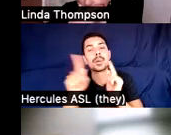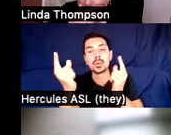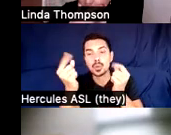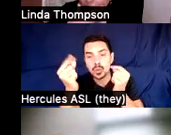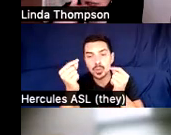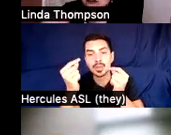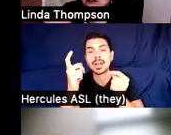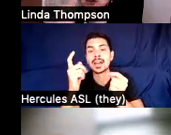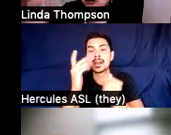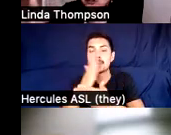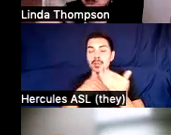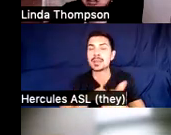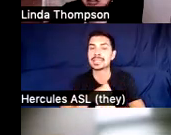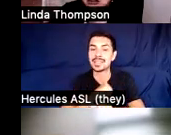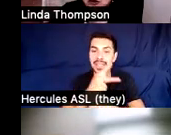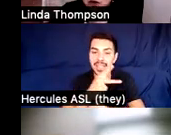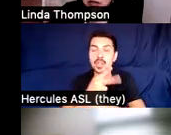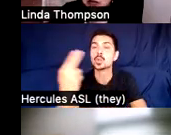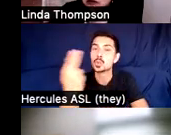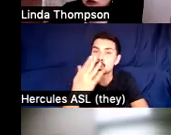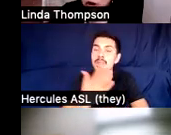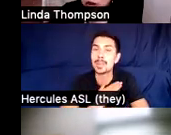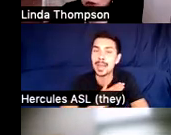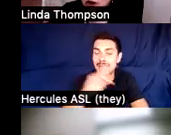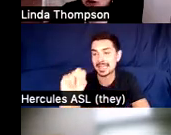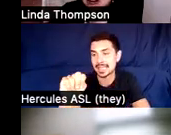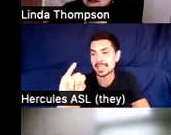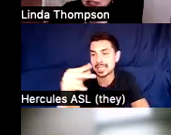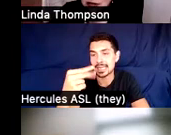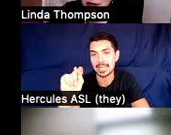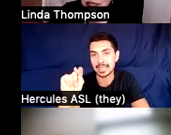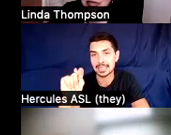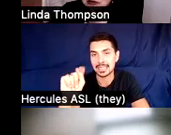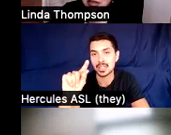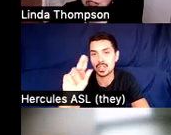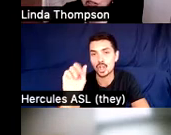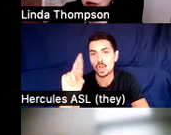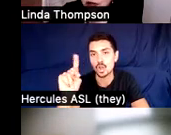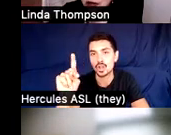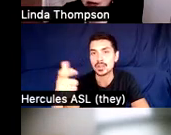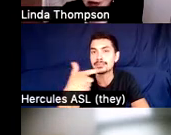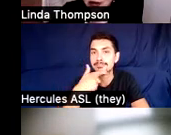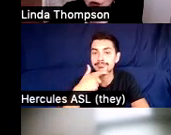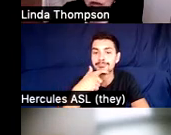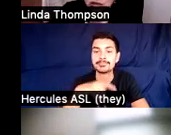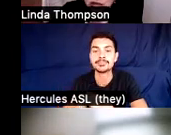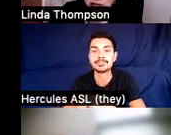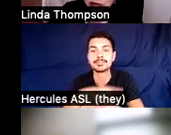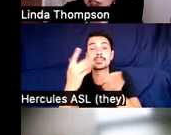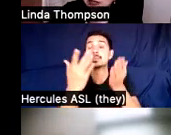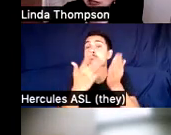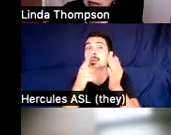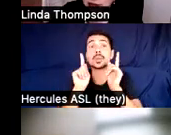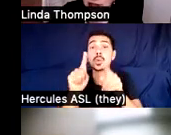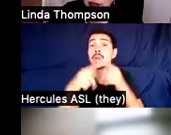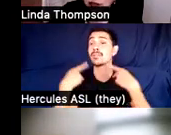guard. Self-care can look like going for your physical examination. going in